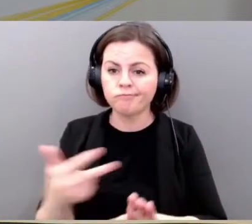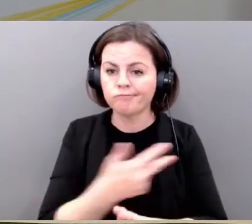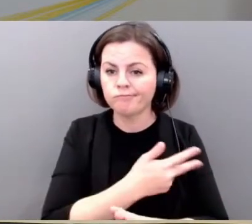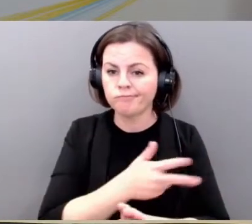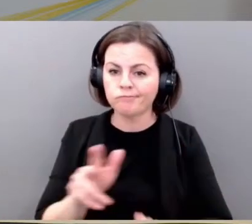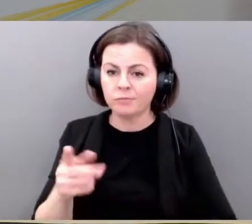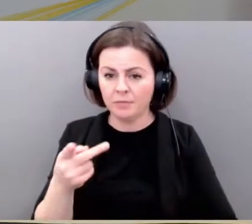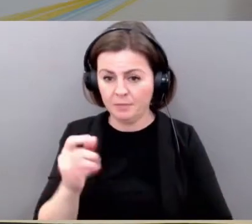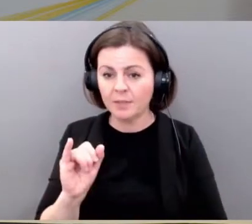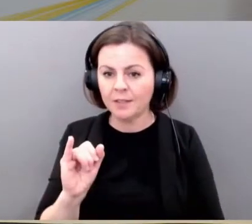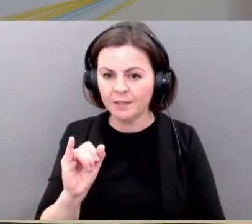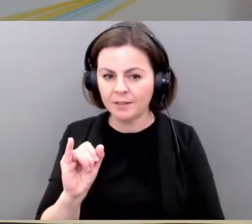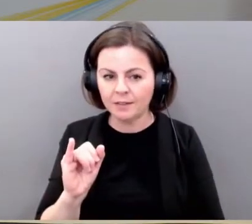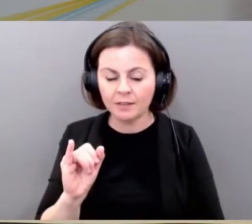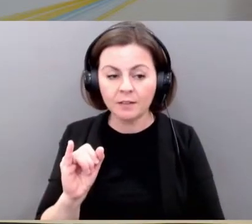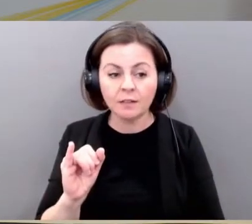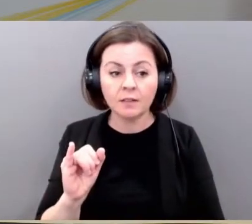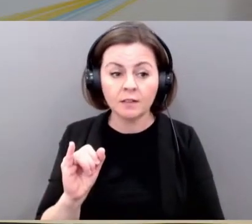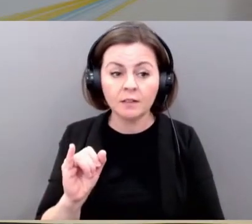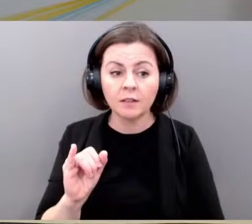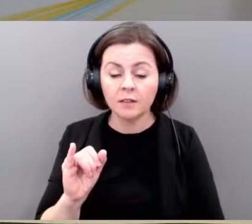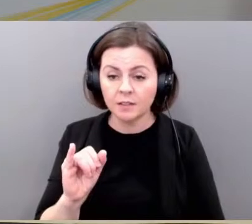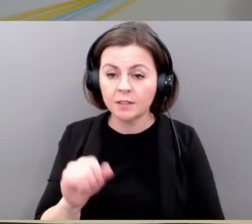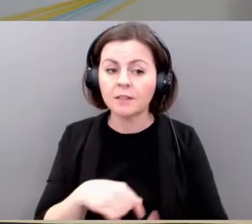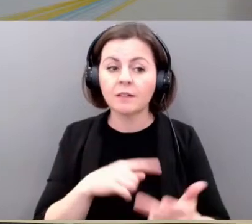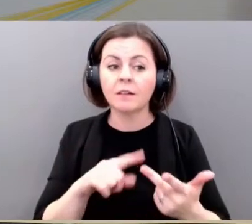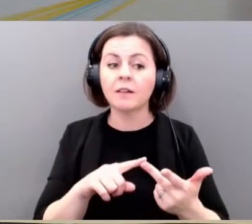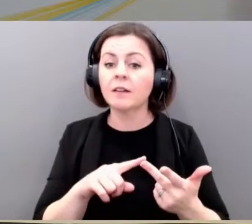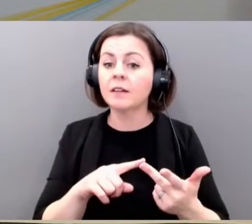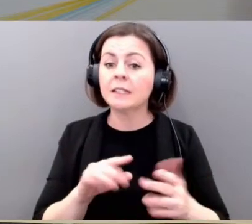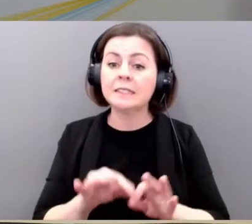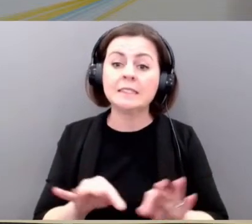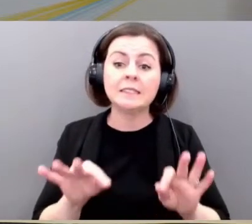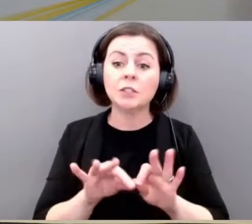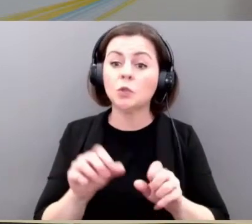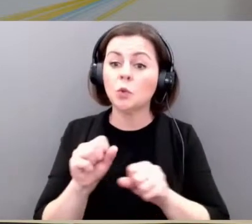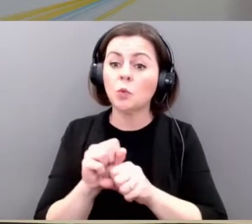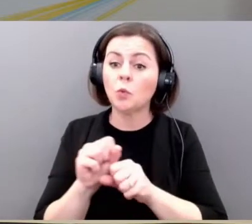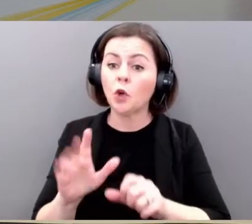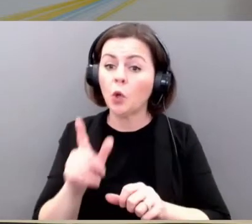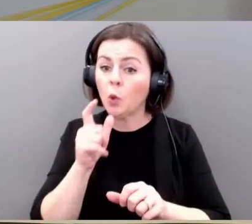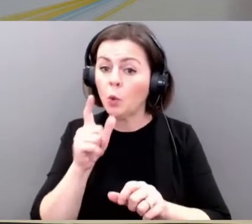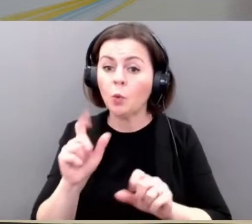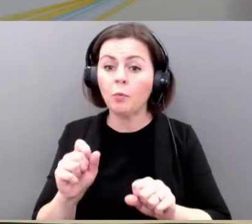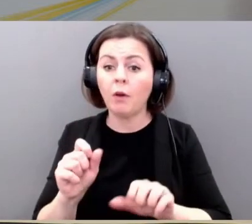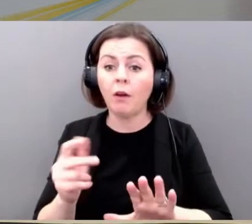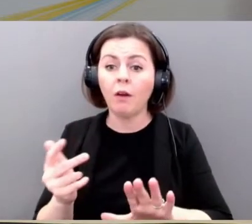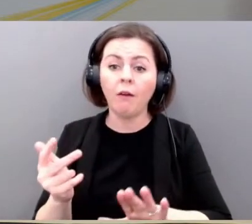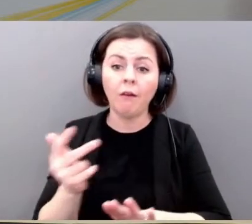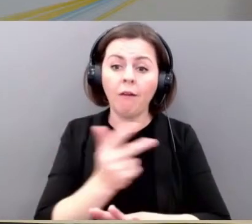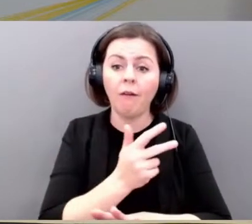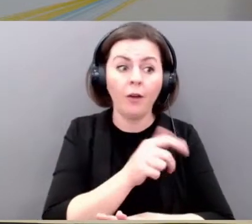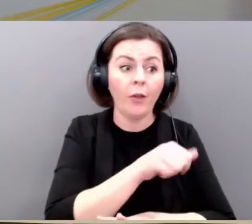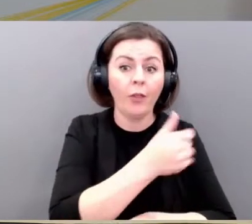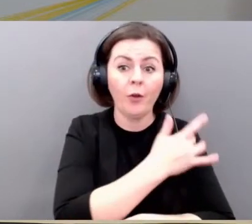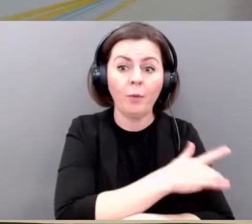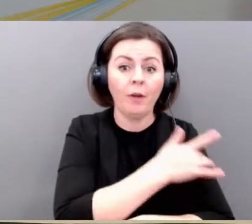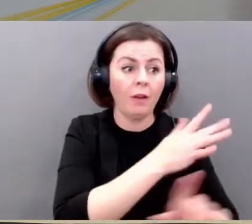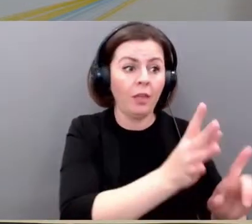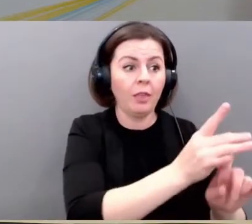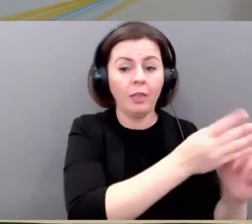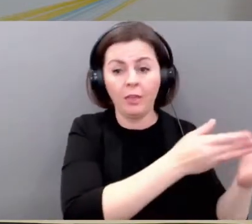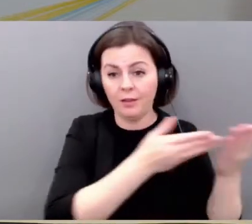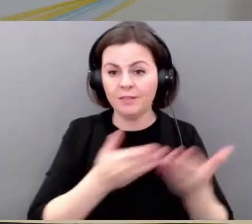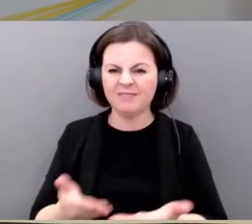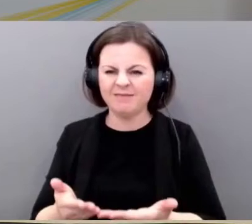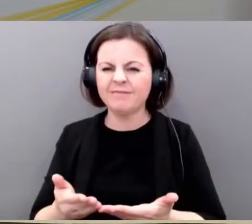particularly essential workers that may have higher risk of importing COVID-19 into the province. So they would be